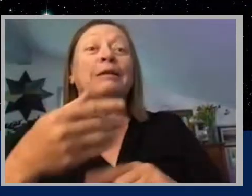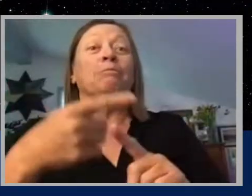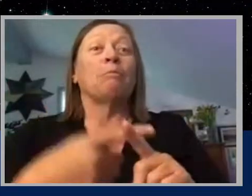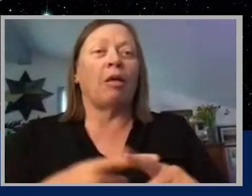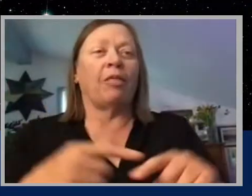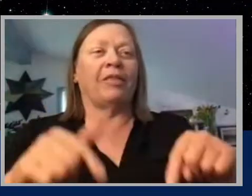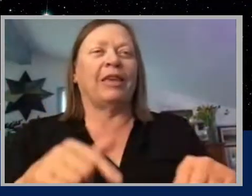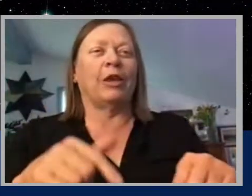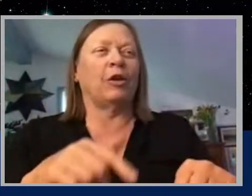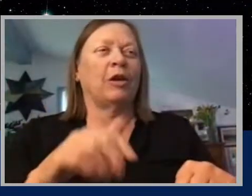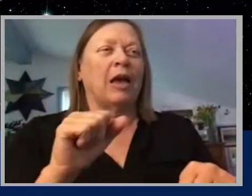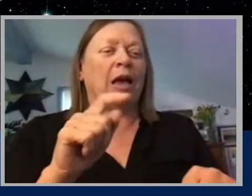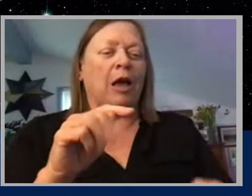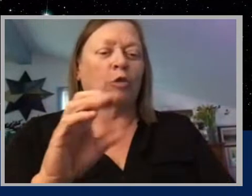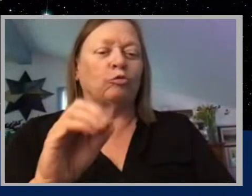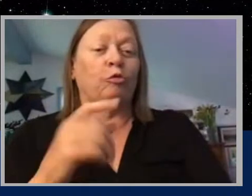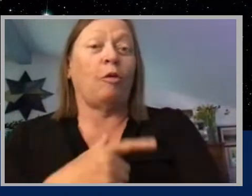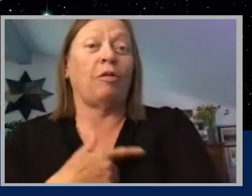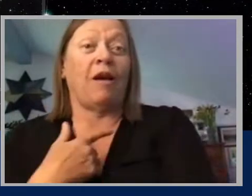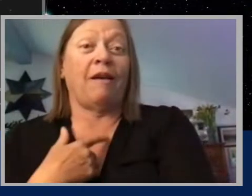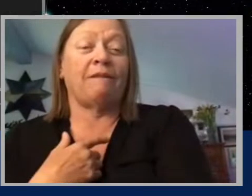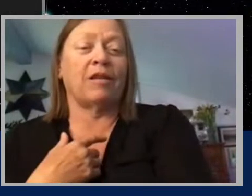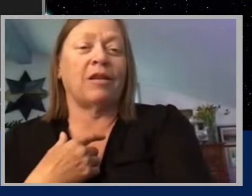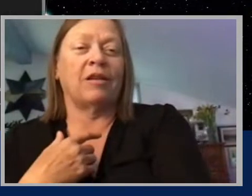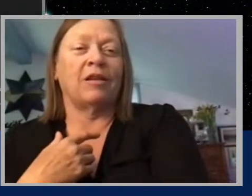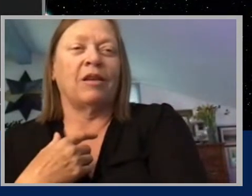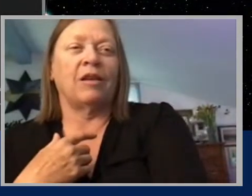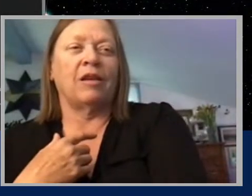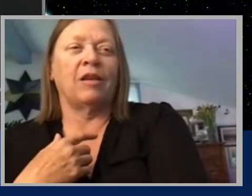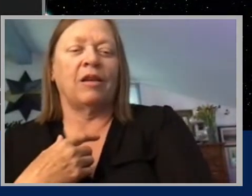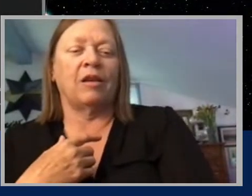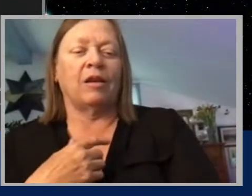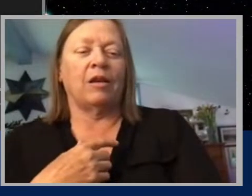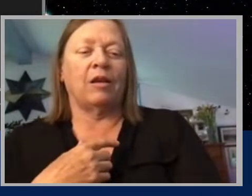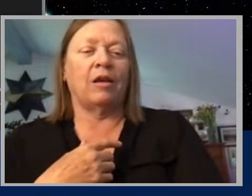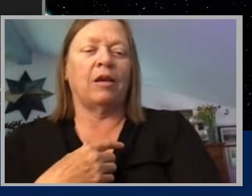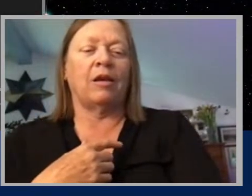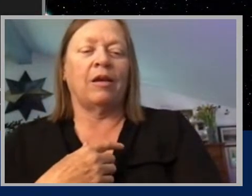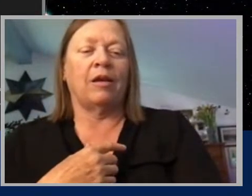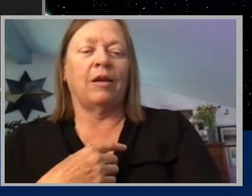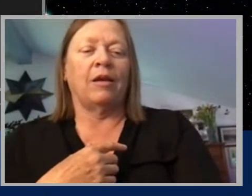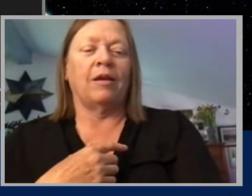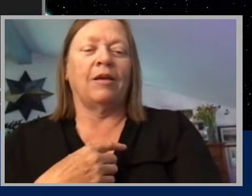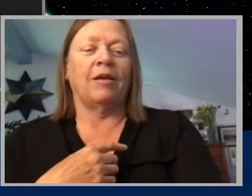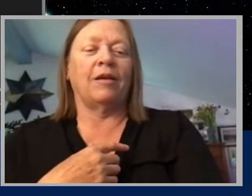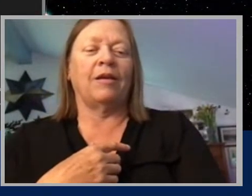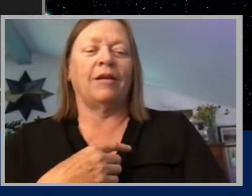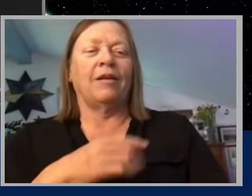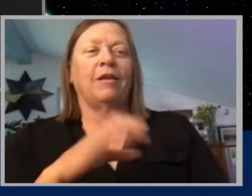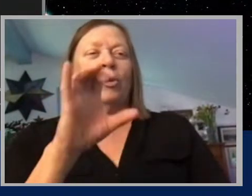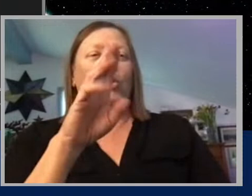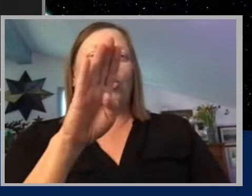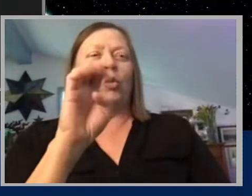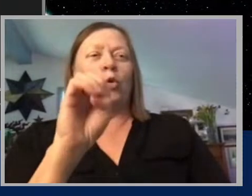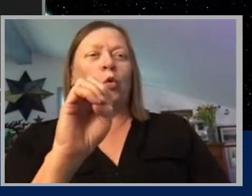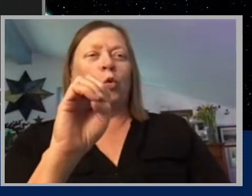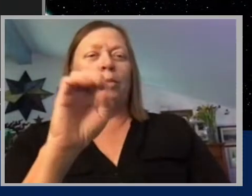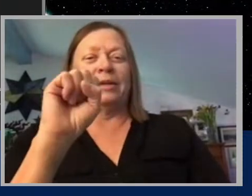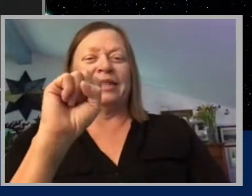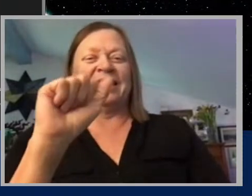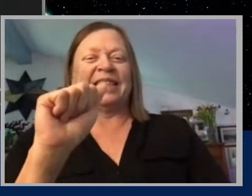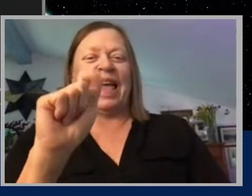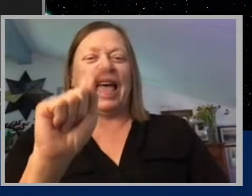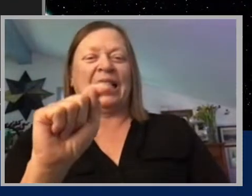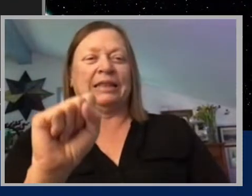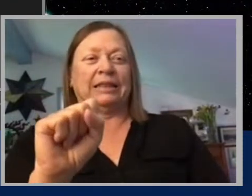Live about, Alicia, what's it about? CubeSats. CubeSats. Ta-da! Yes, CubeSat. So if you happen to come